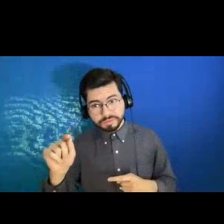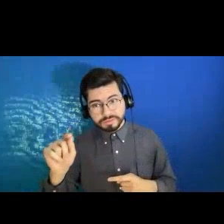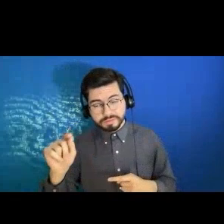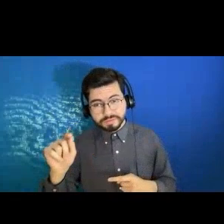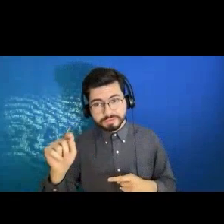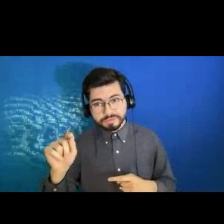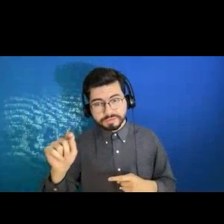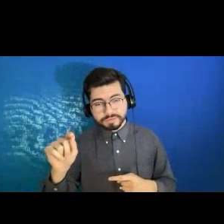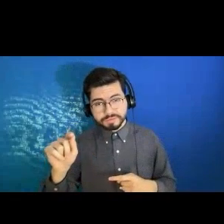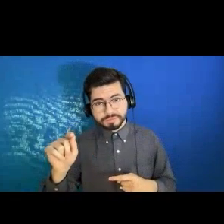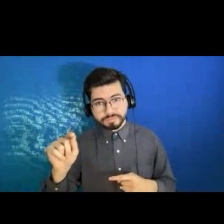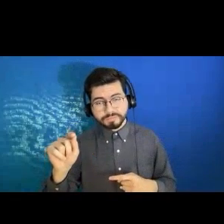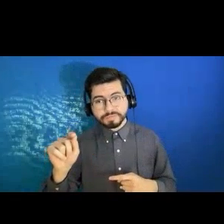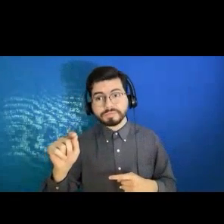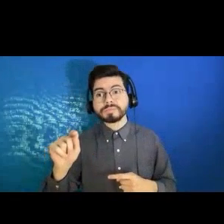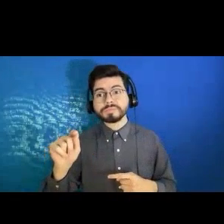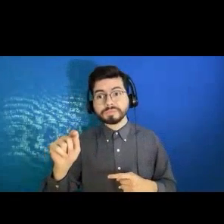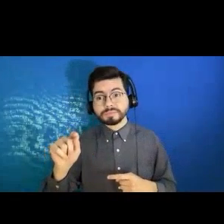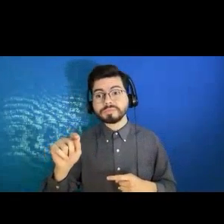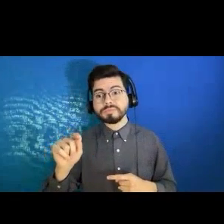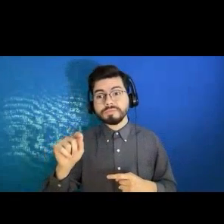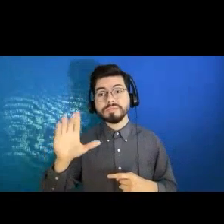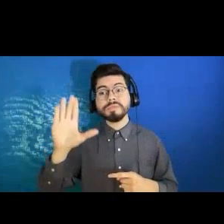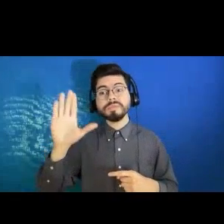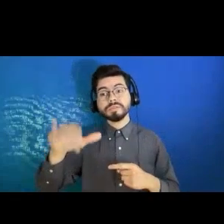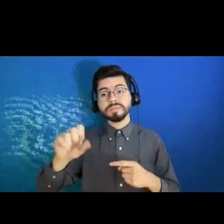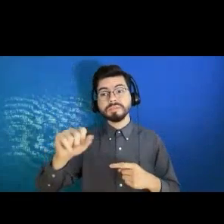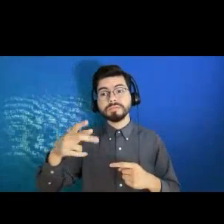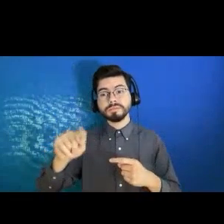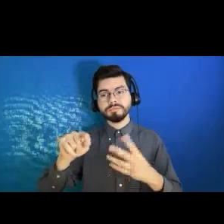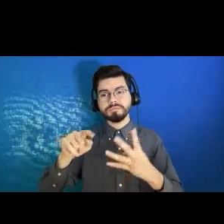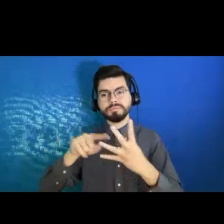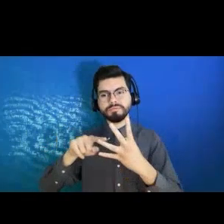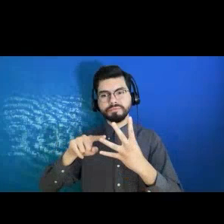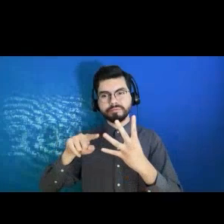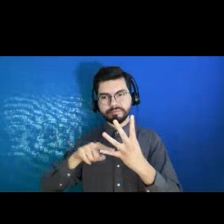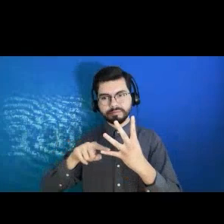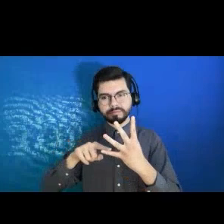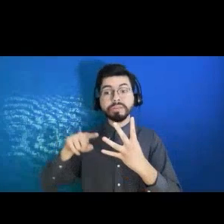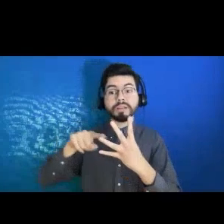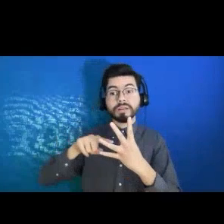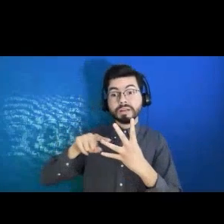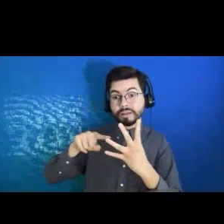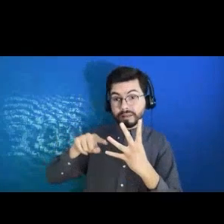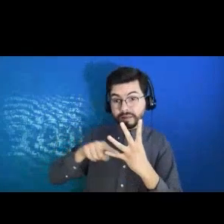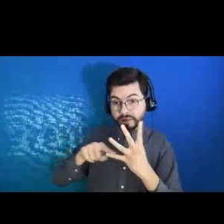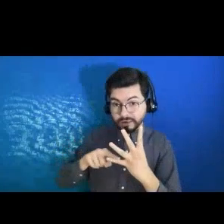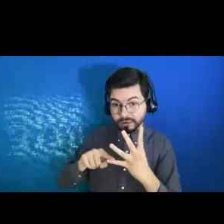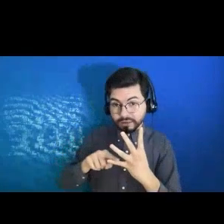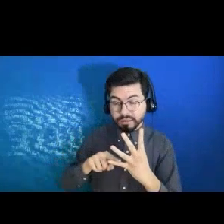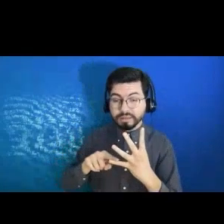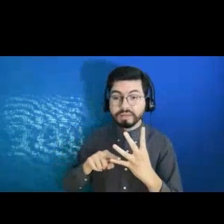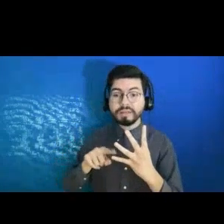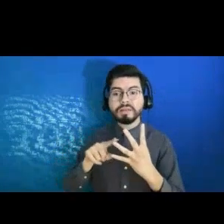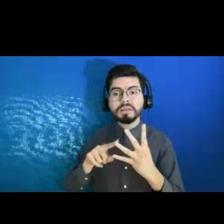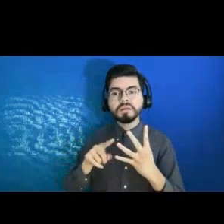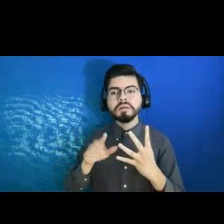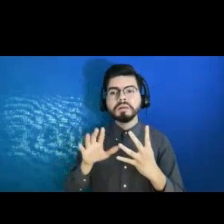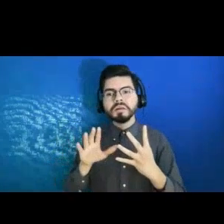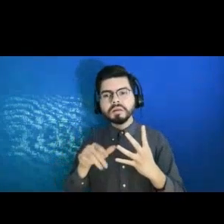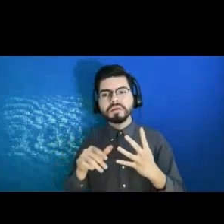right through the back half of September. Once we get into the back half of September, we start getting these little